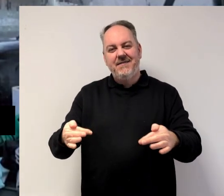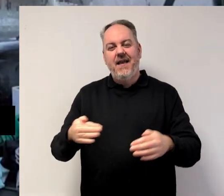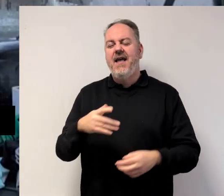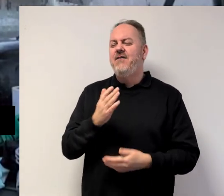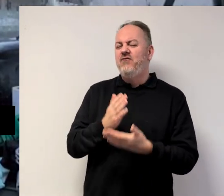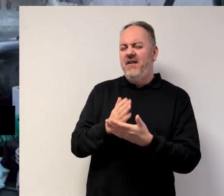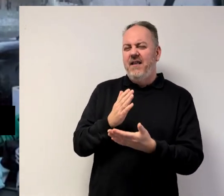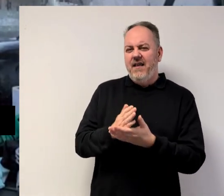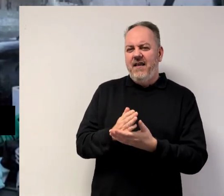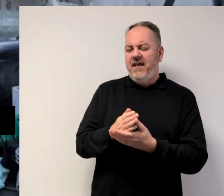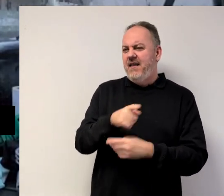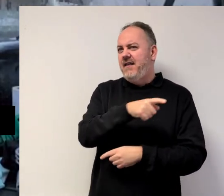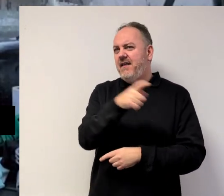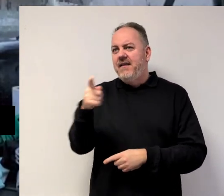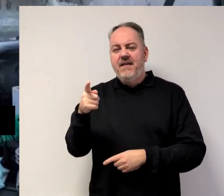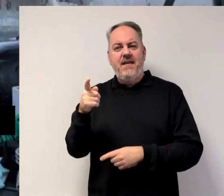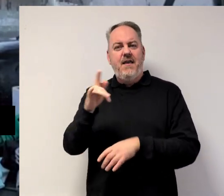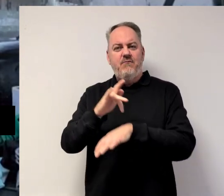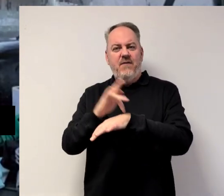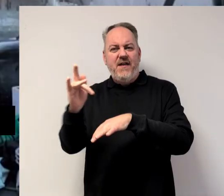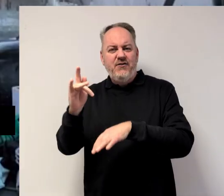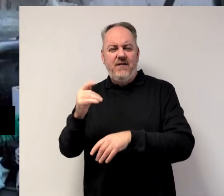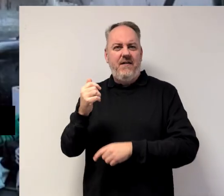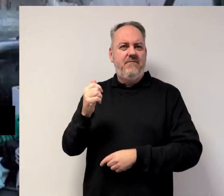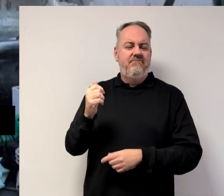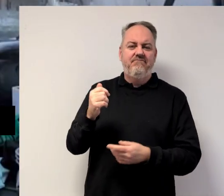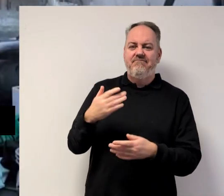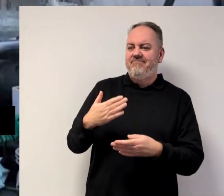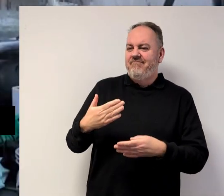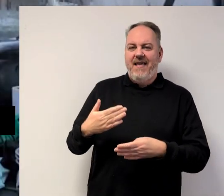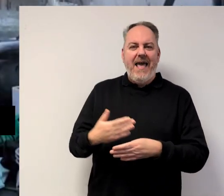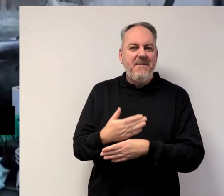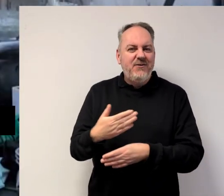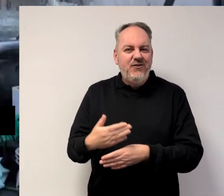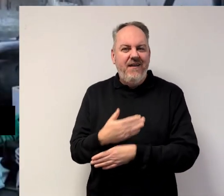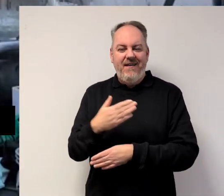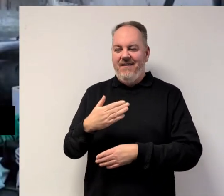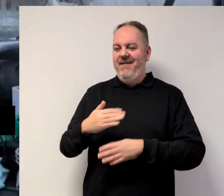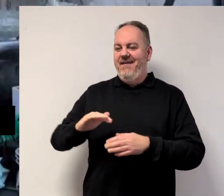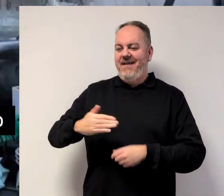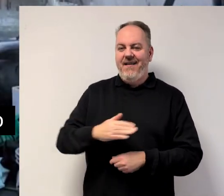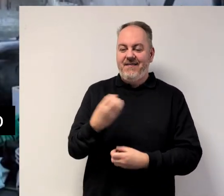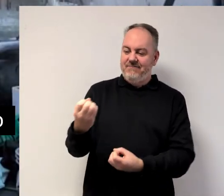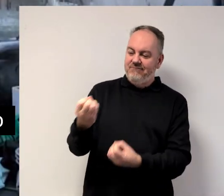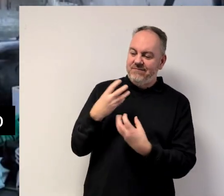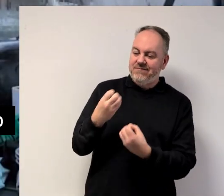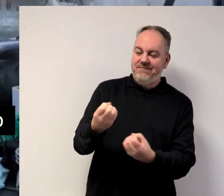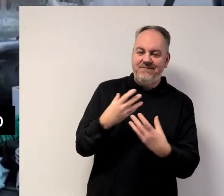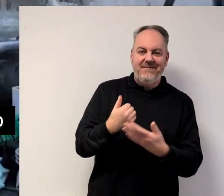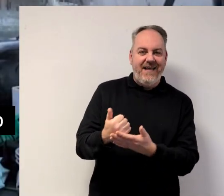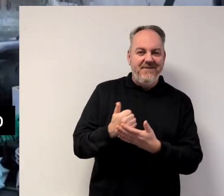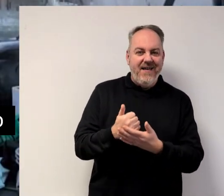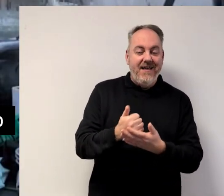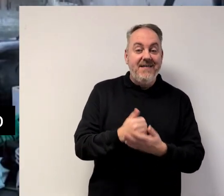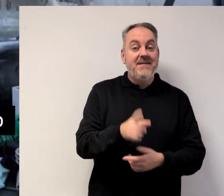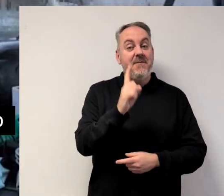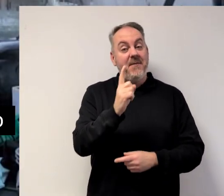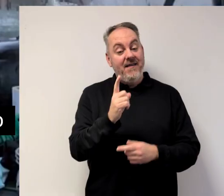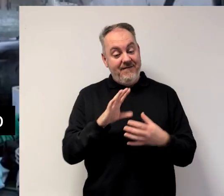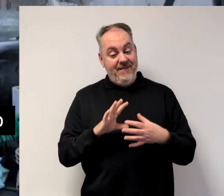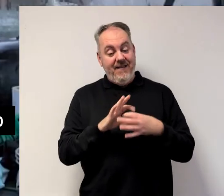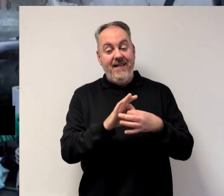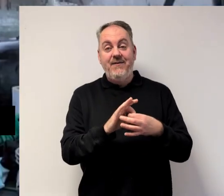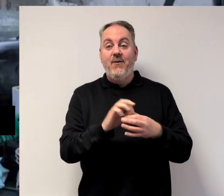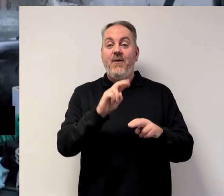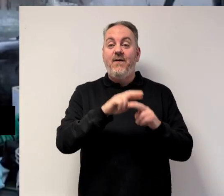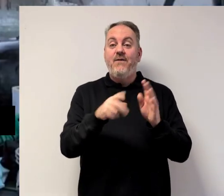myself. And I eventually, through Forth Environment Link Garden Buddy Scheme, I